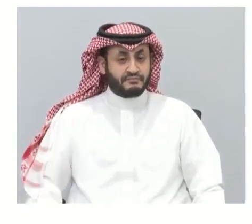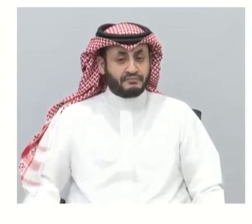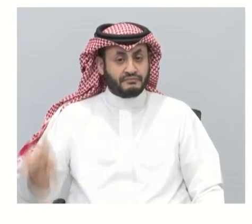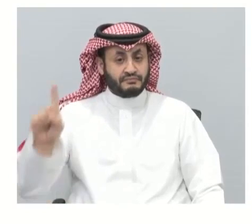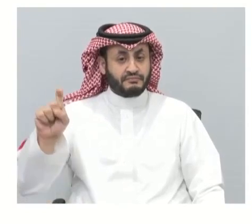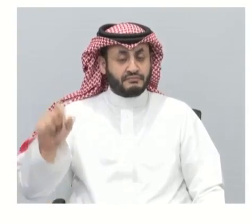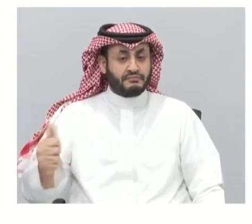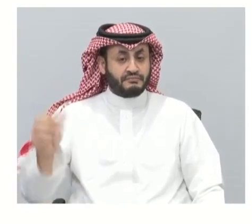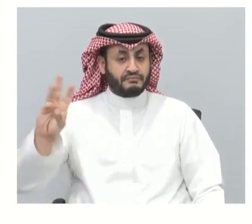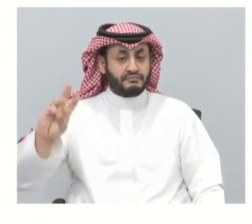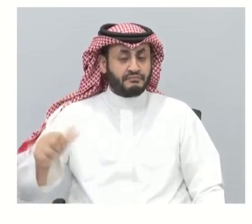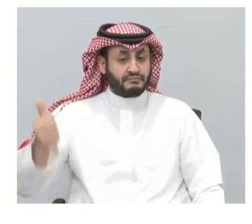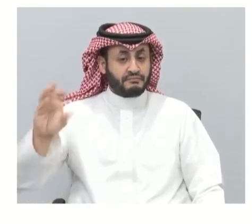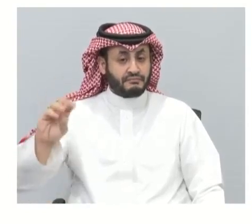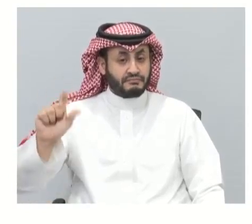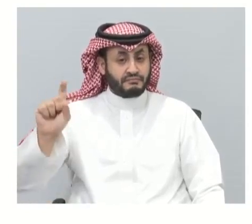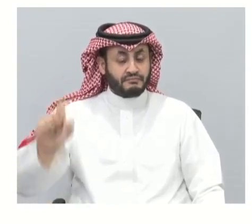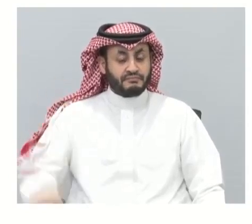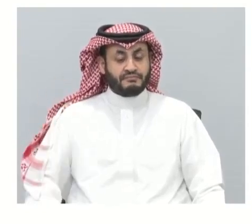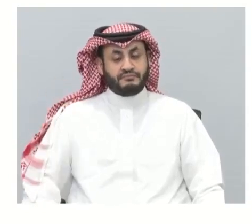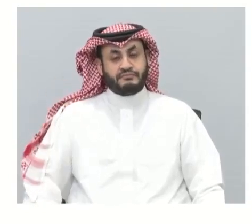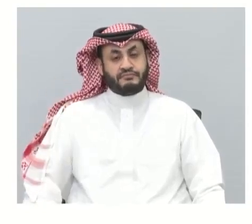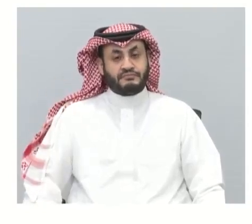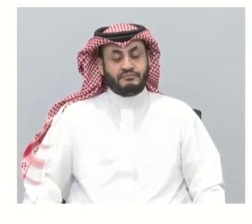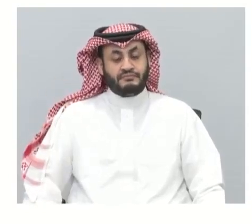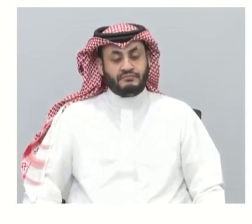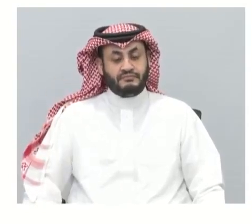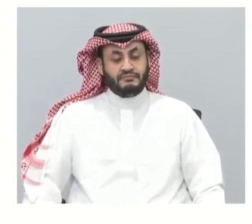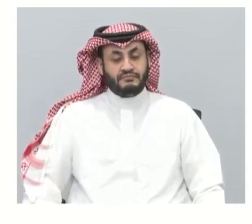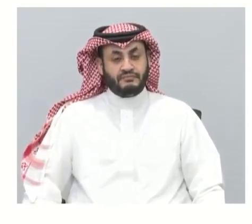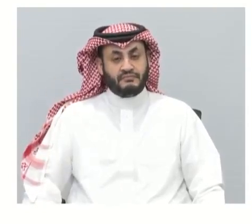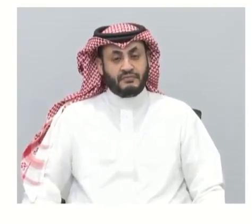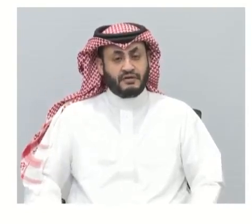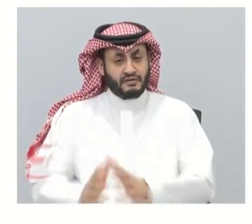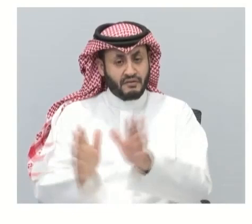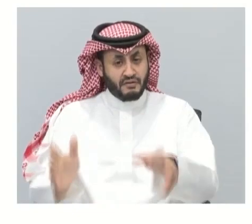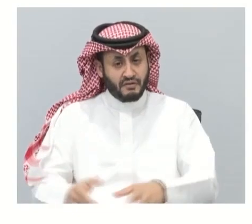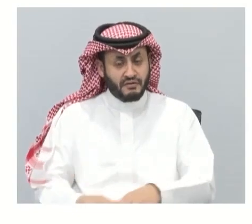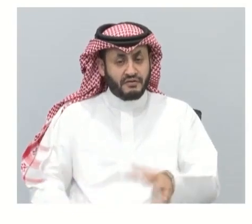page 119. So your workbooks, page 119, exercise A. It's all about new